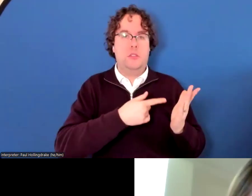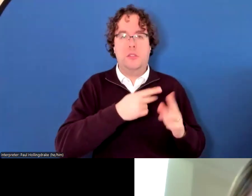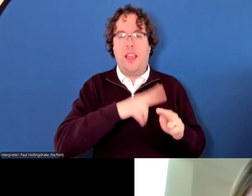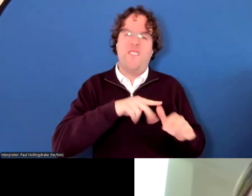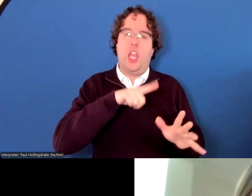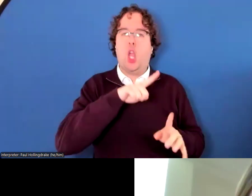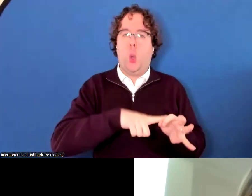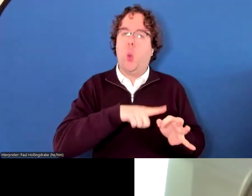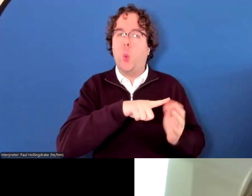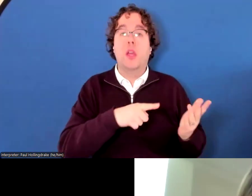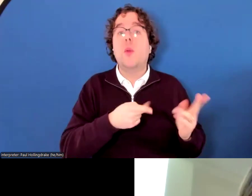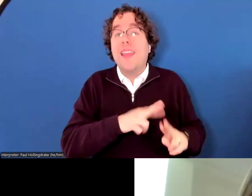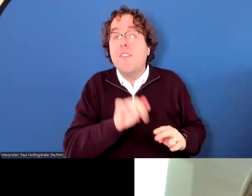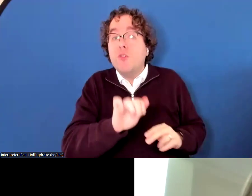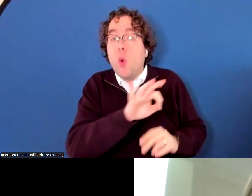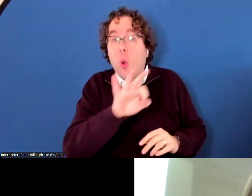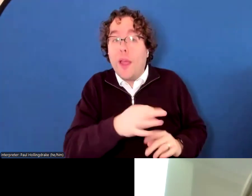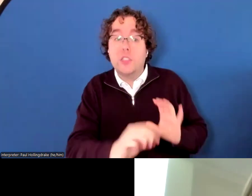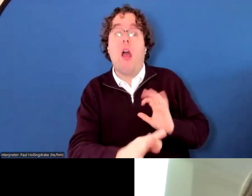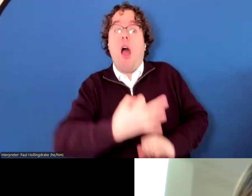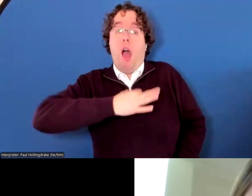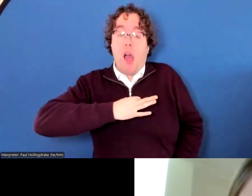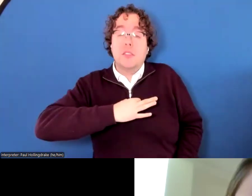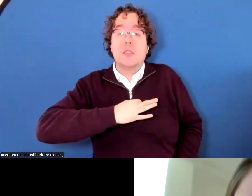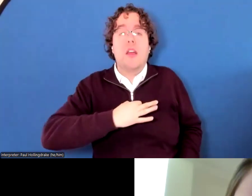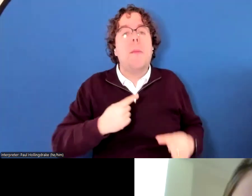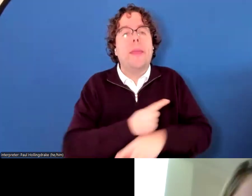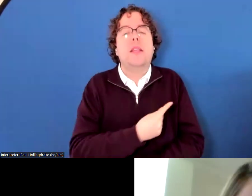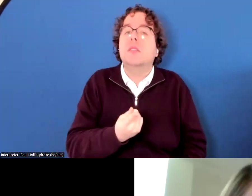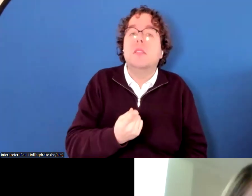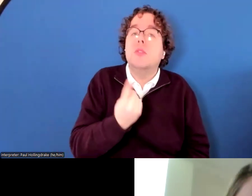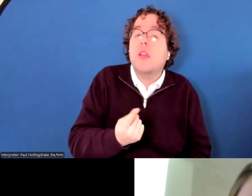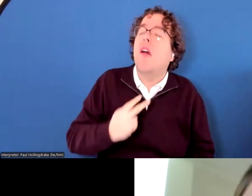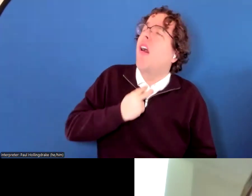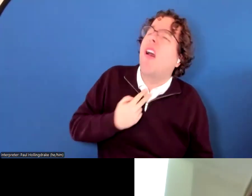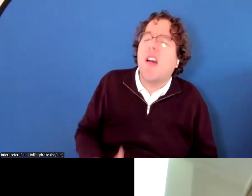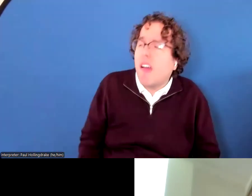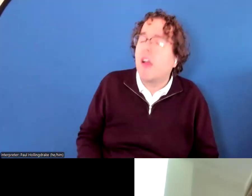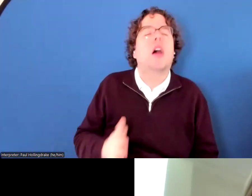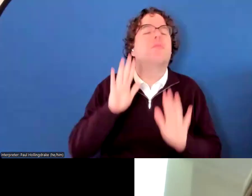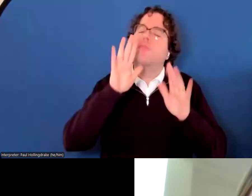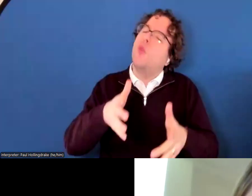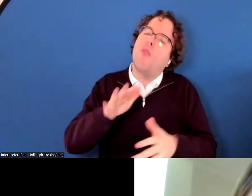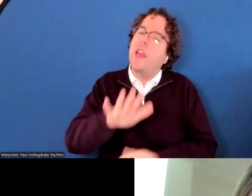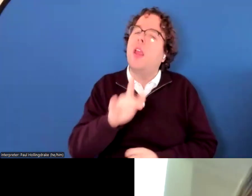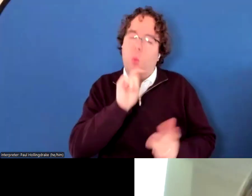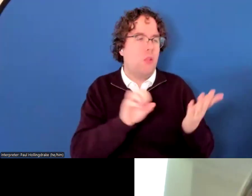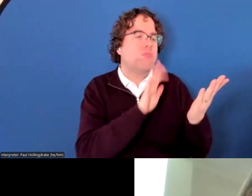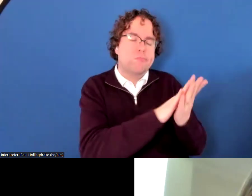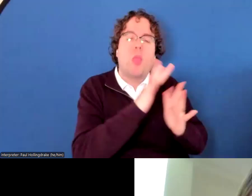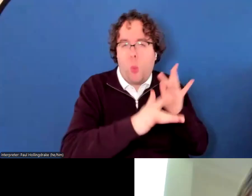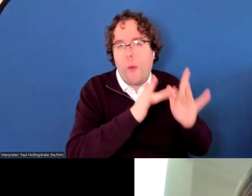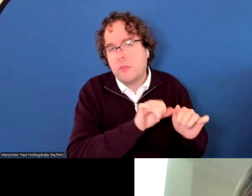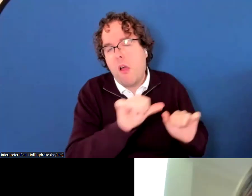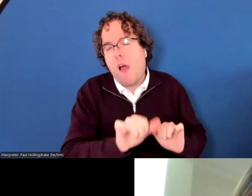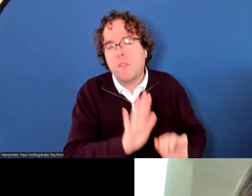your question. We will answer it in a document on the website afterwards as well. So I'm now got that nerve-wracking